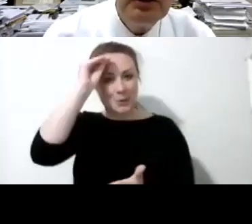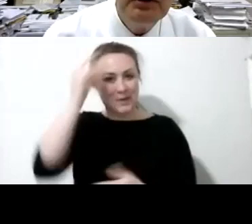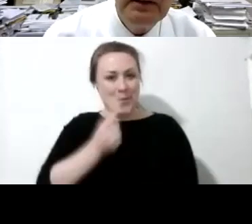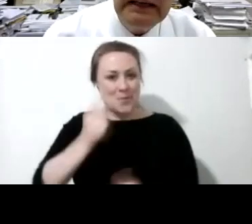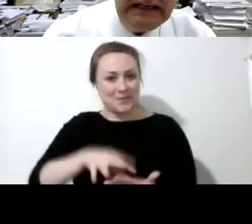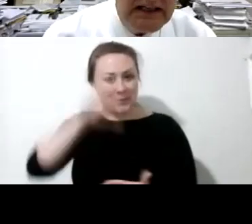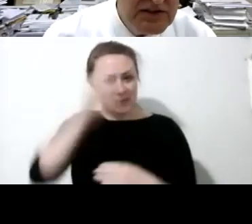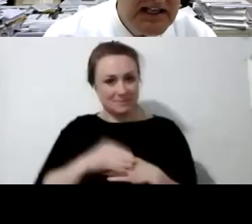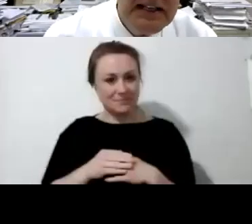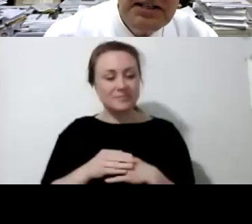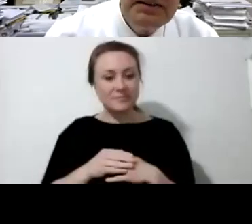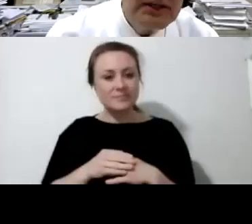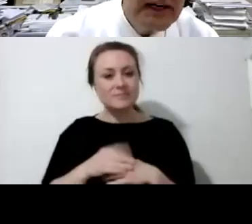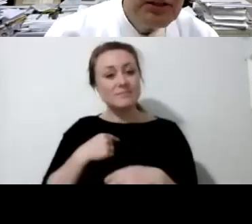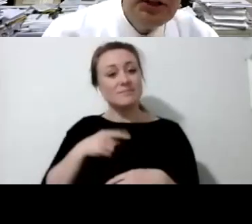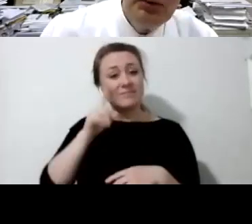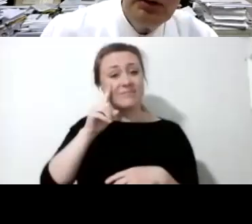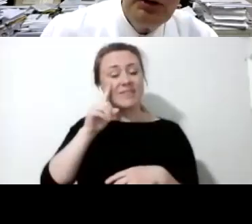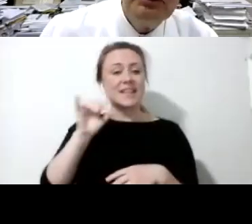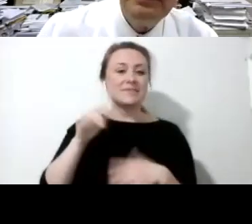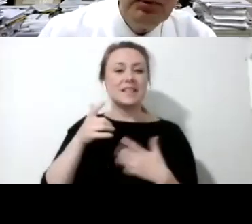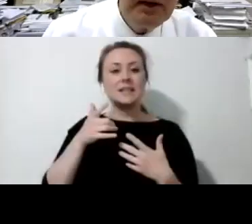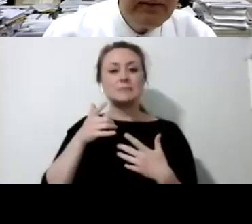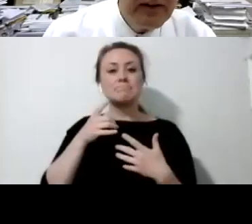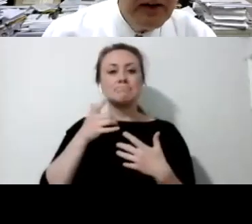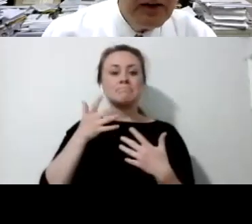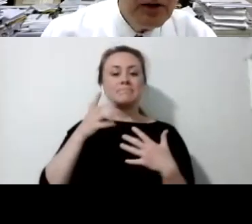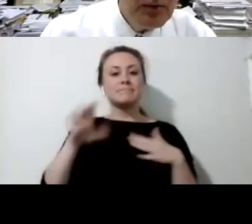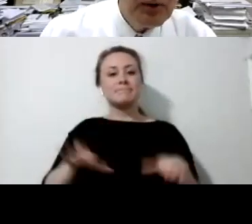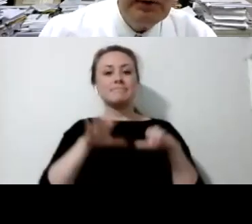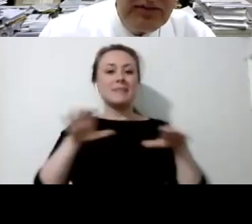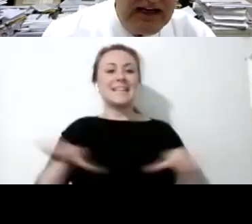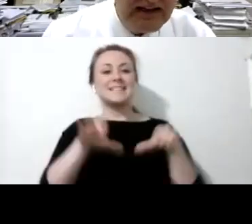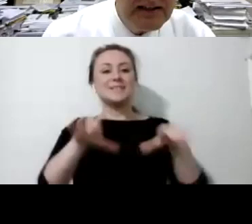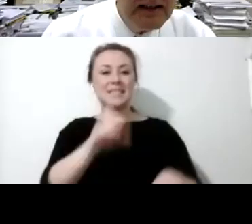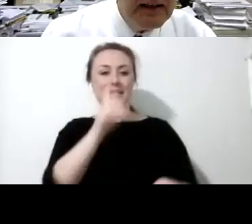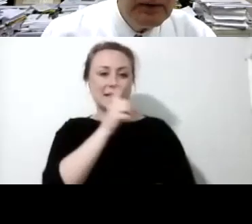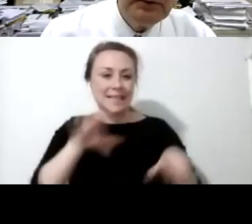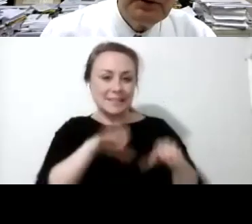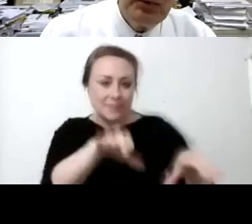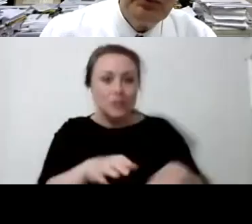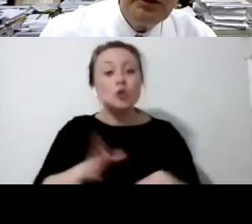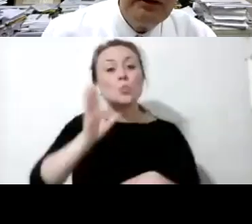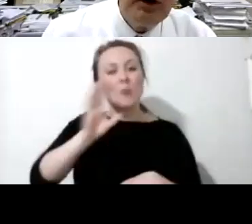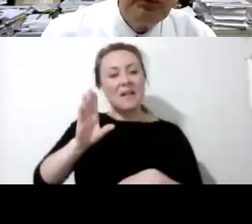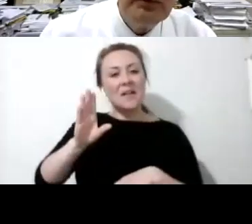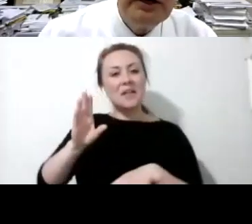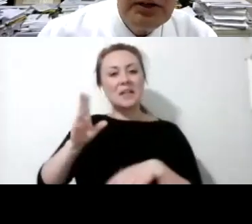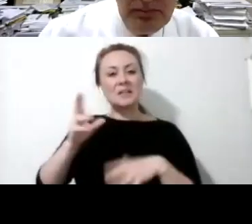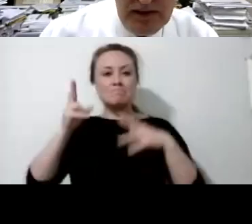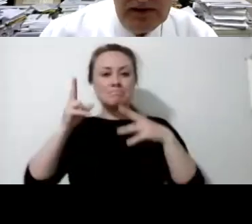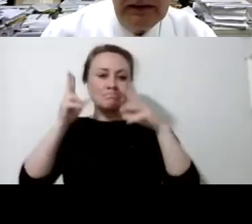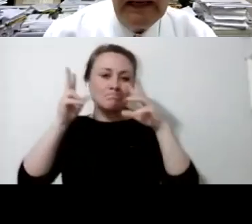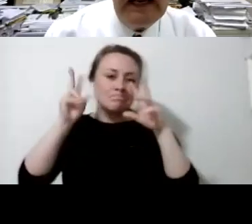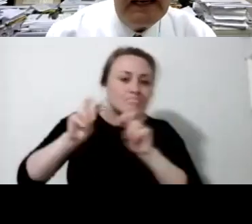to just like in simulation, you will debrief, you will reflect. We will say, what are we doing wrong? What we can